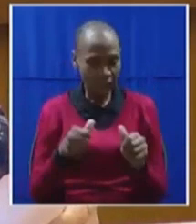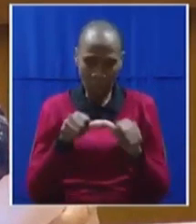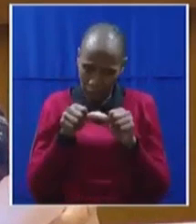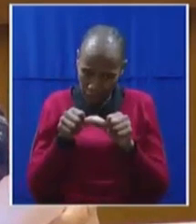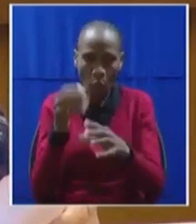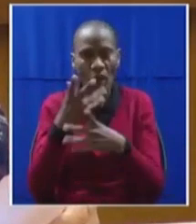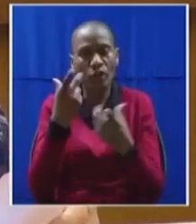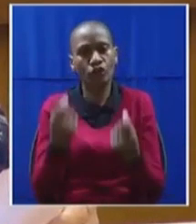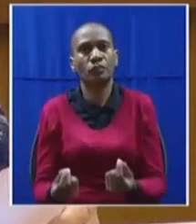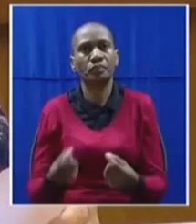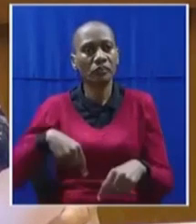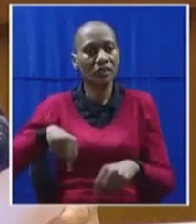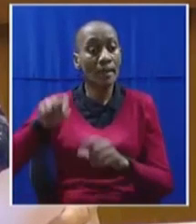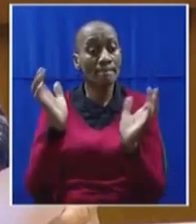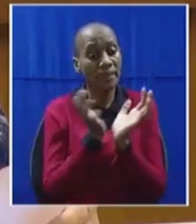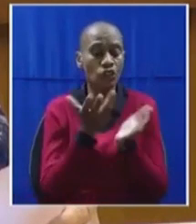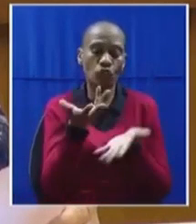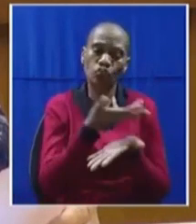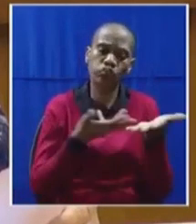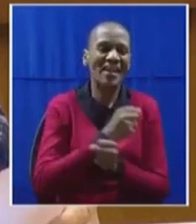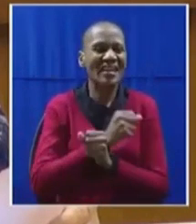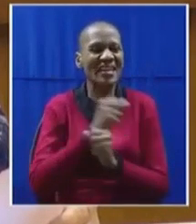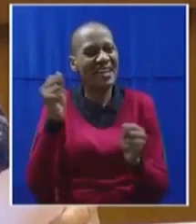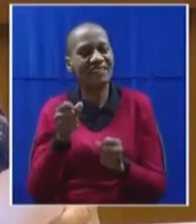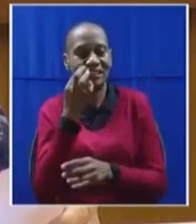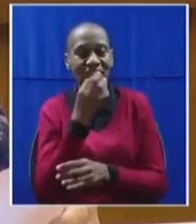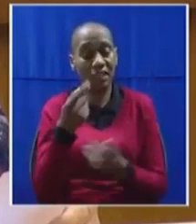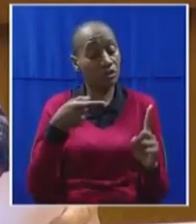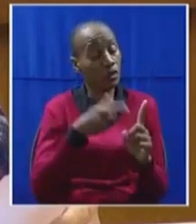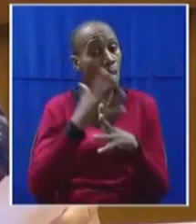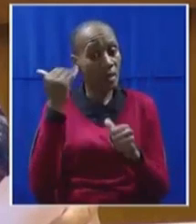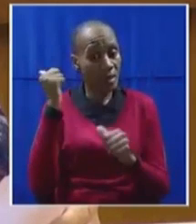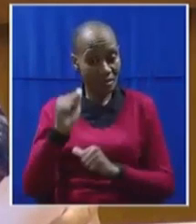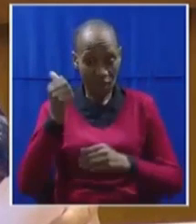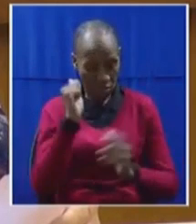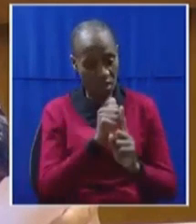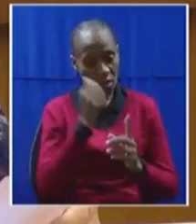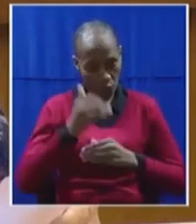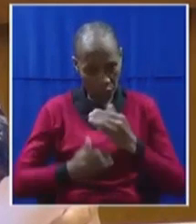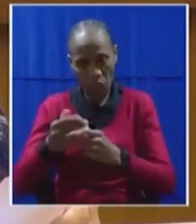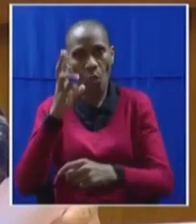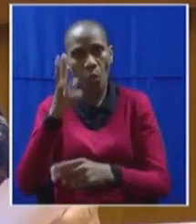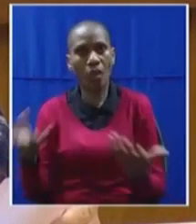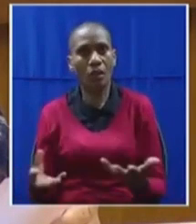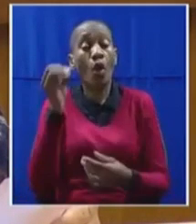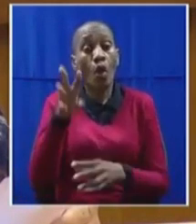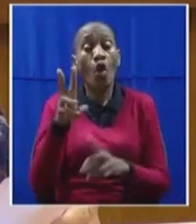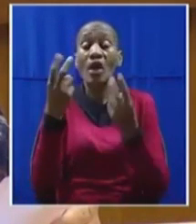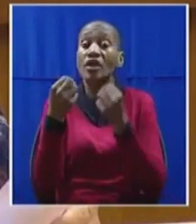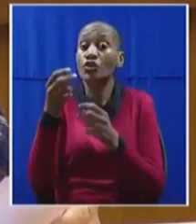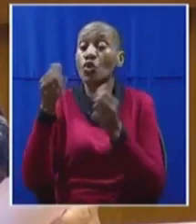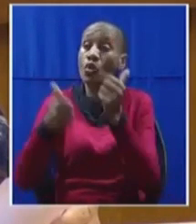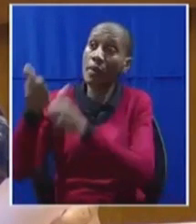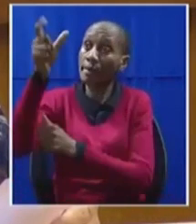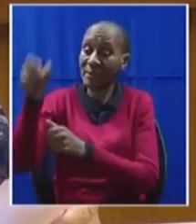budget. Our meetings were never about extending Mr. McBride's contract as allowed in the Act, or even about appointing a new IPID head.